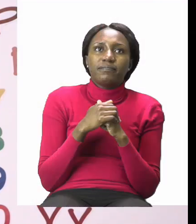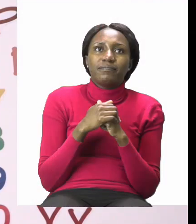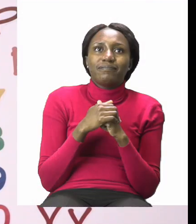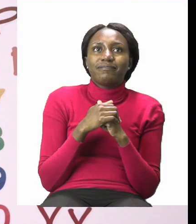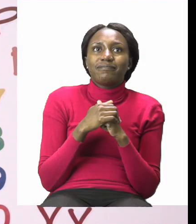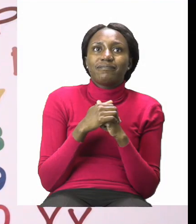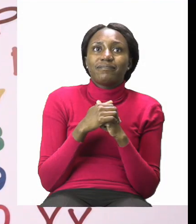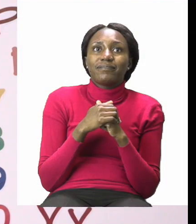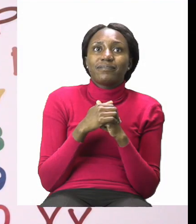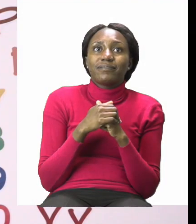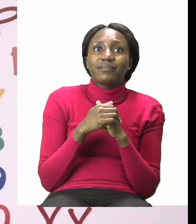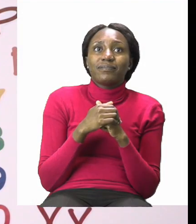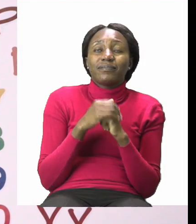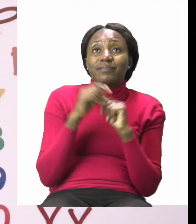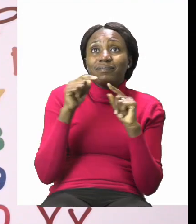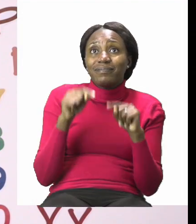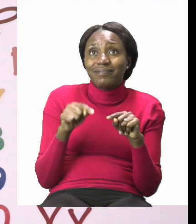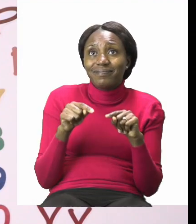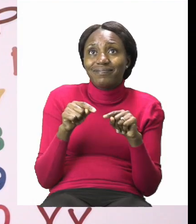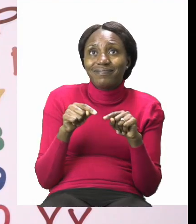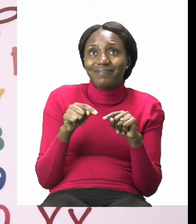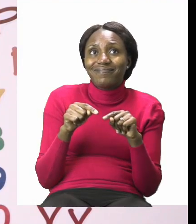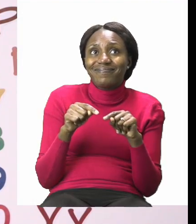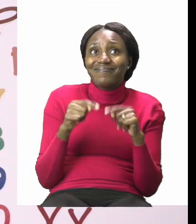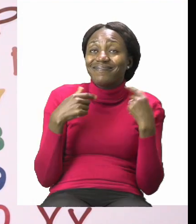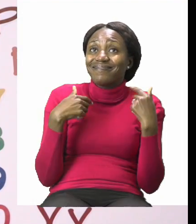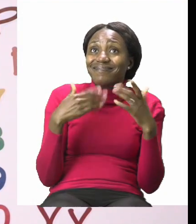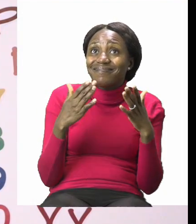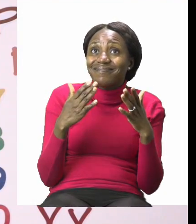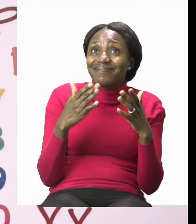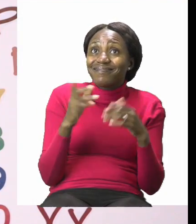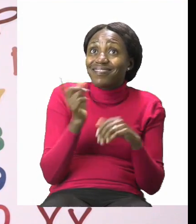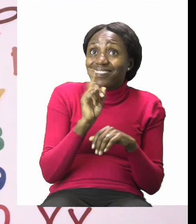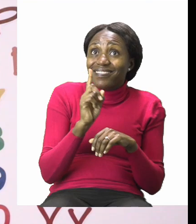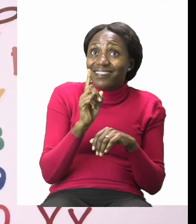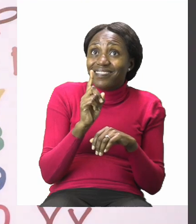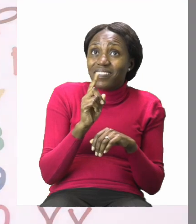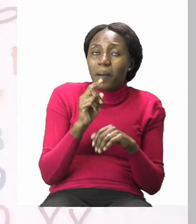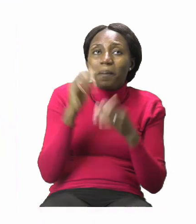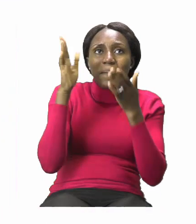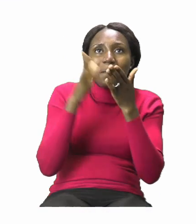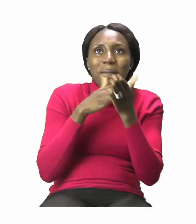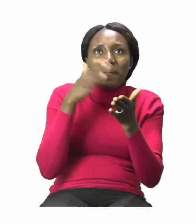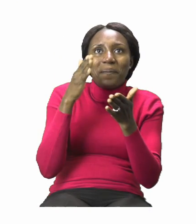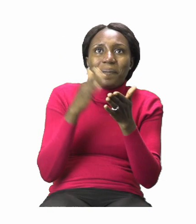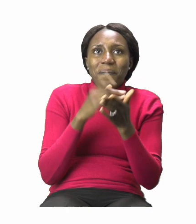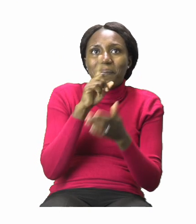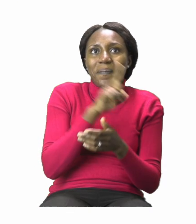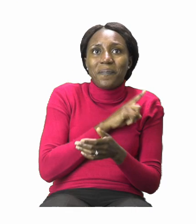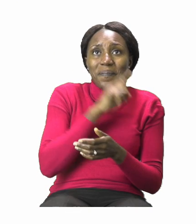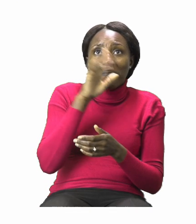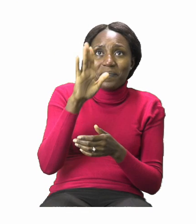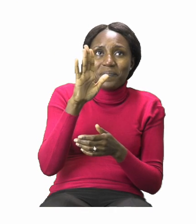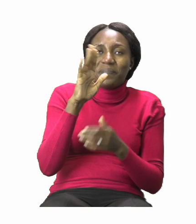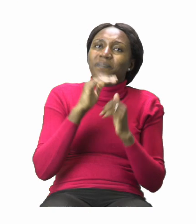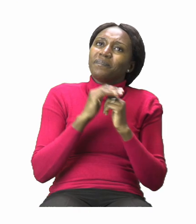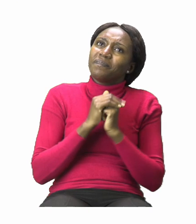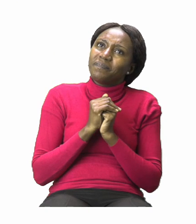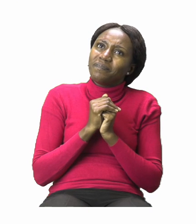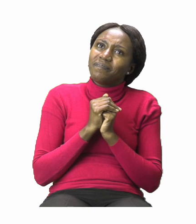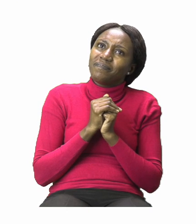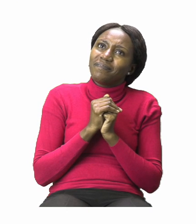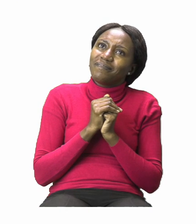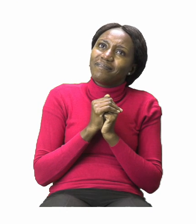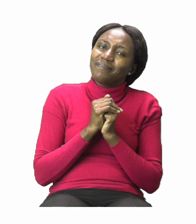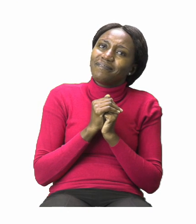Now, boys and girls, let's do something fun by starting our lesson on page 15. On page 15,